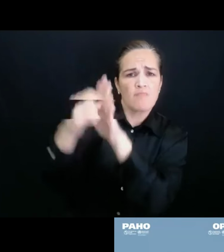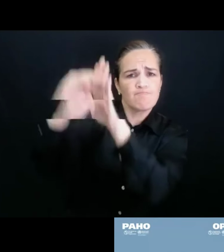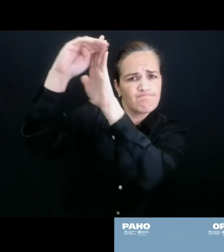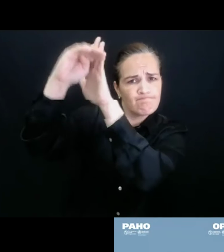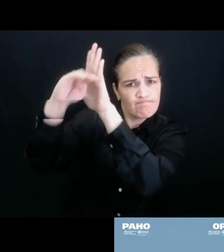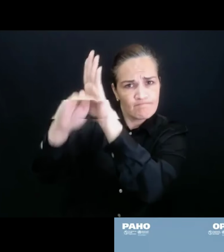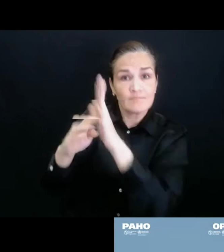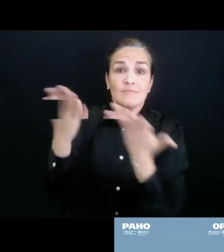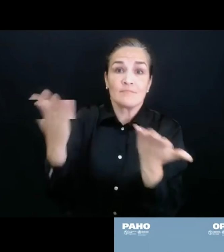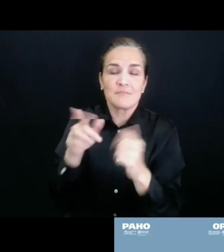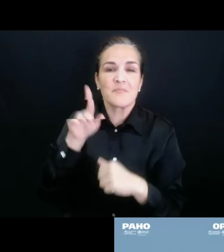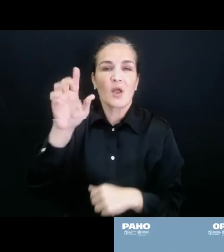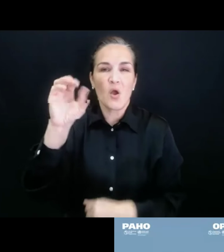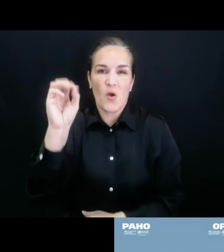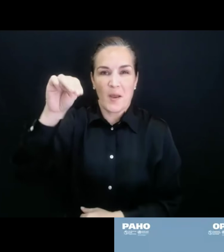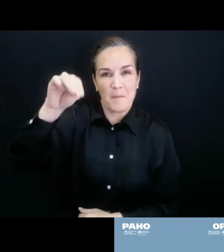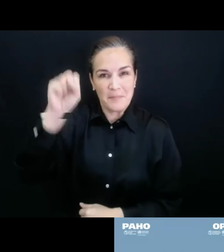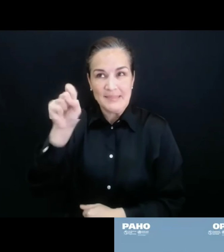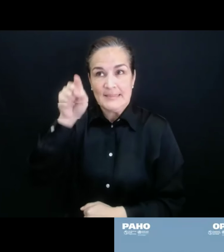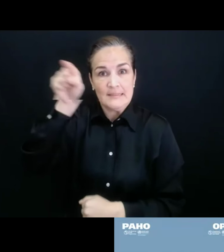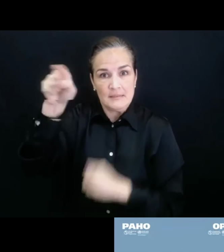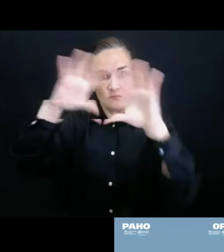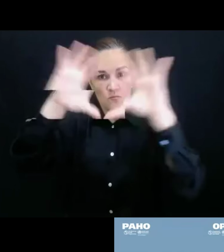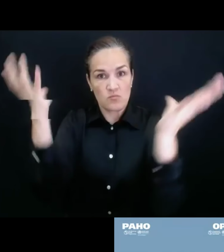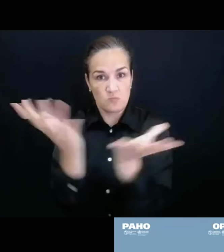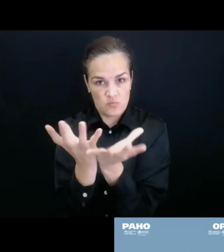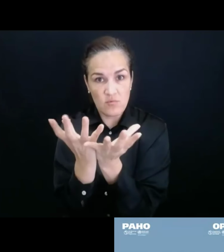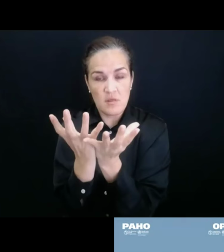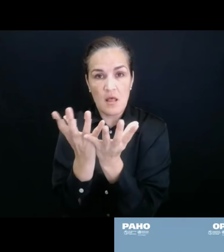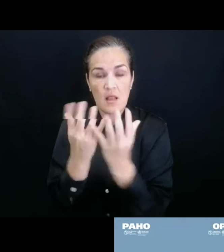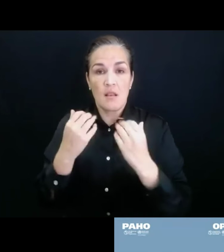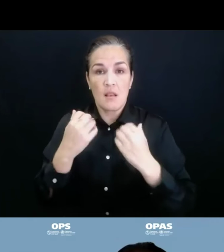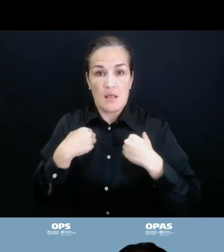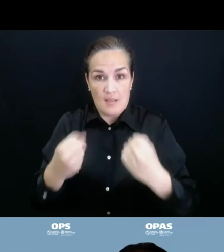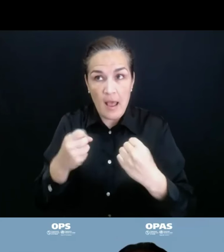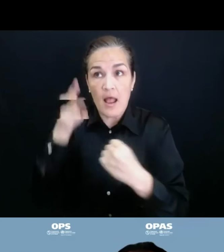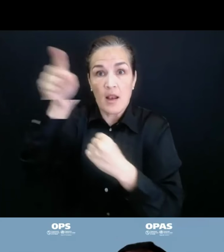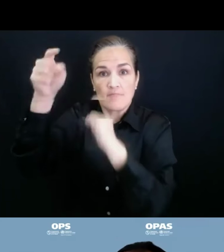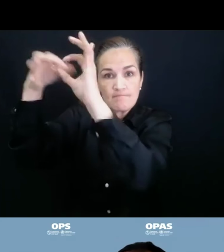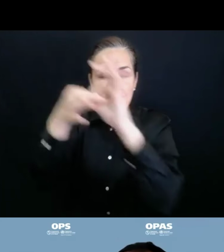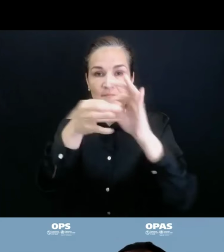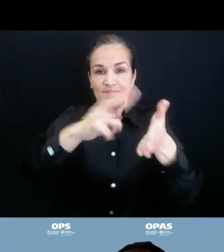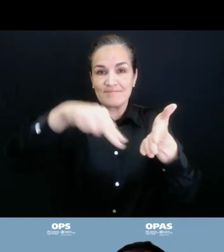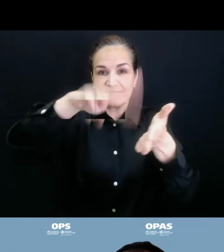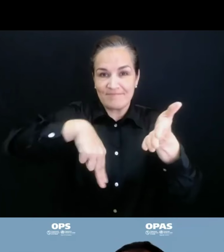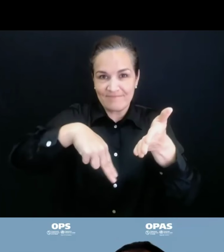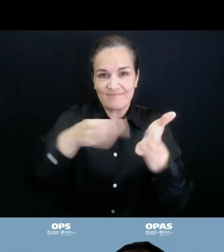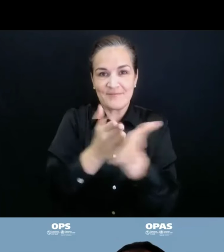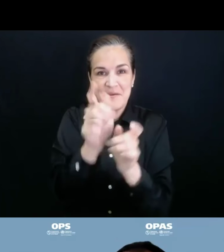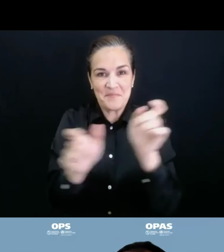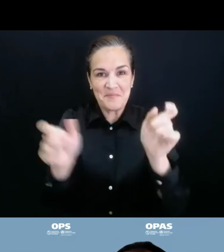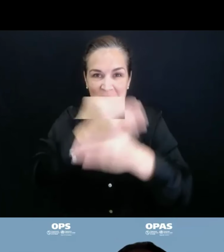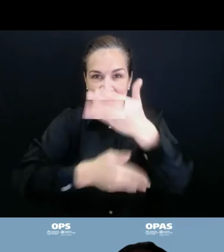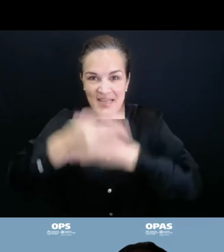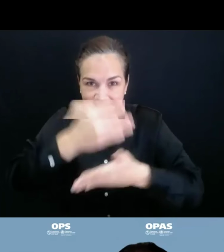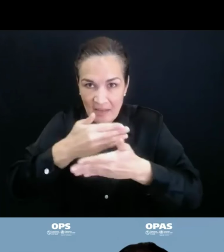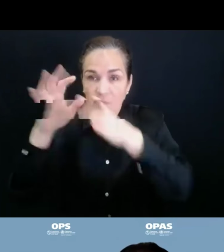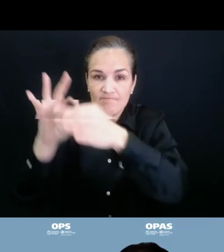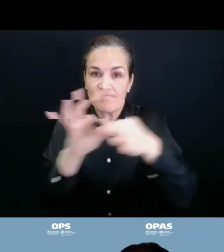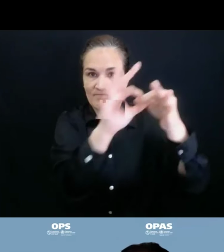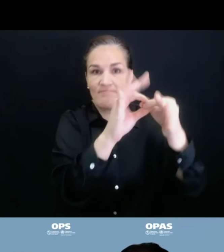Health Assembly Resolution on Disabilities, on the Convention of the Rights of Persons with Disabilities, and of course the